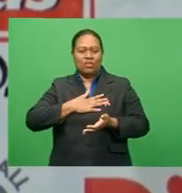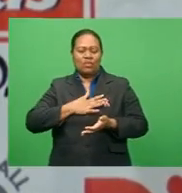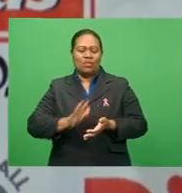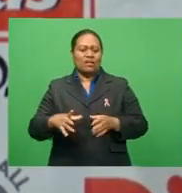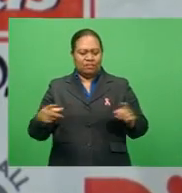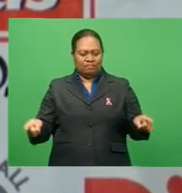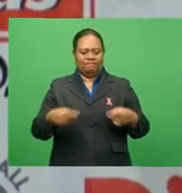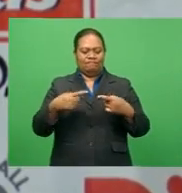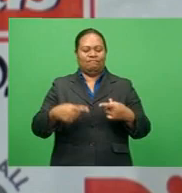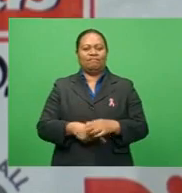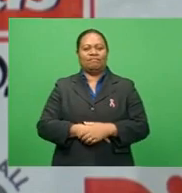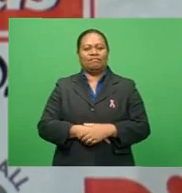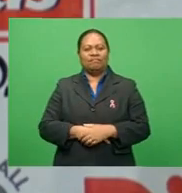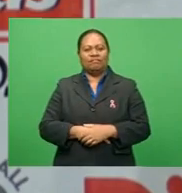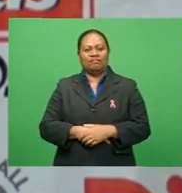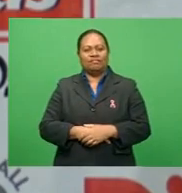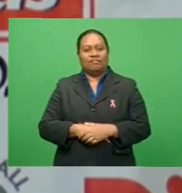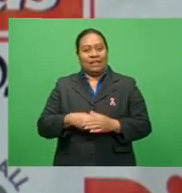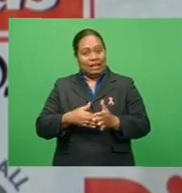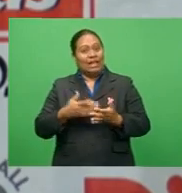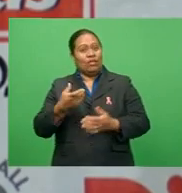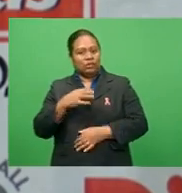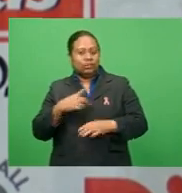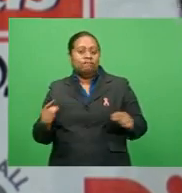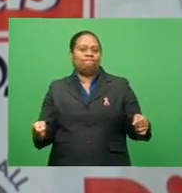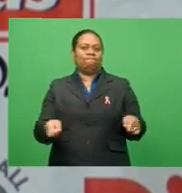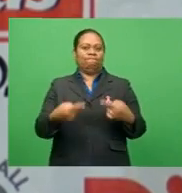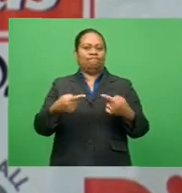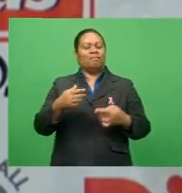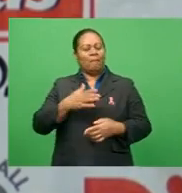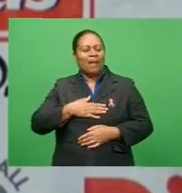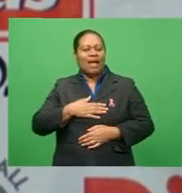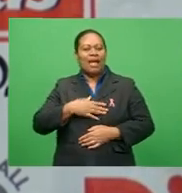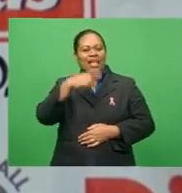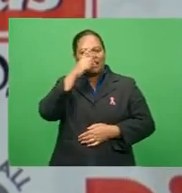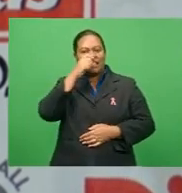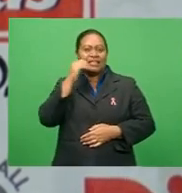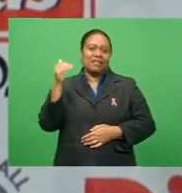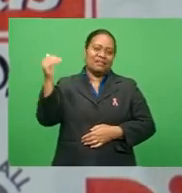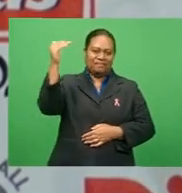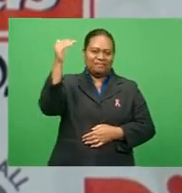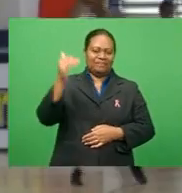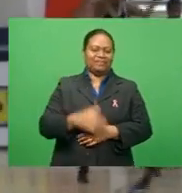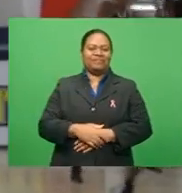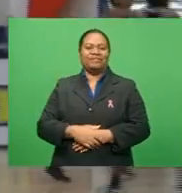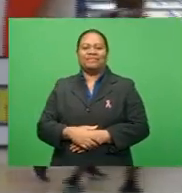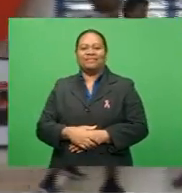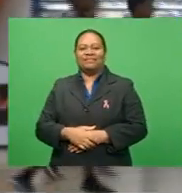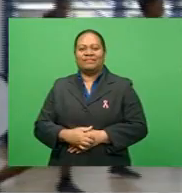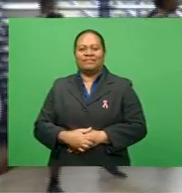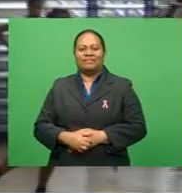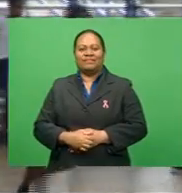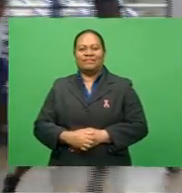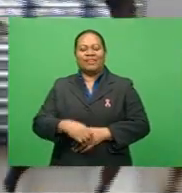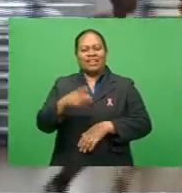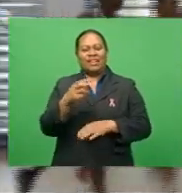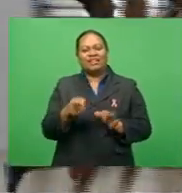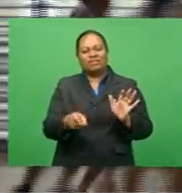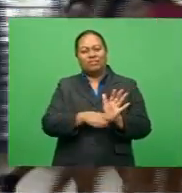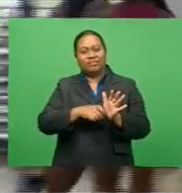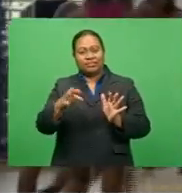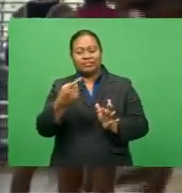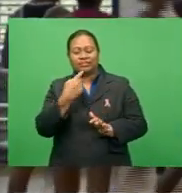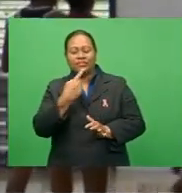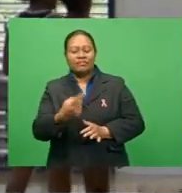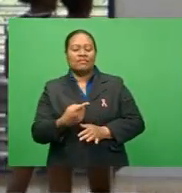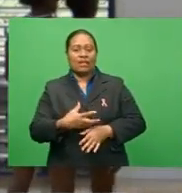the competitors I have to face up is my elder sister, and my elder sister Afa. Rusivakula says the